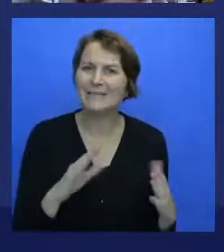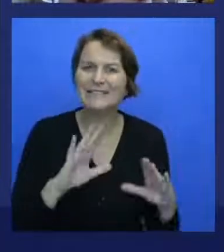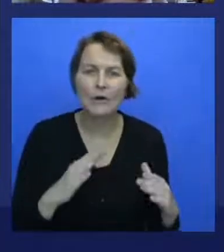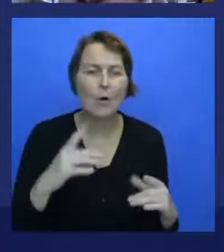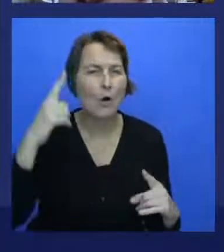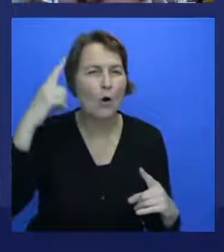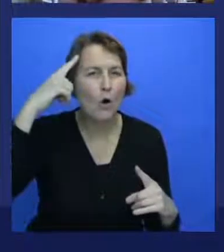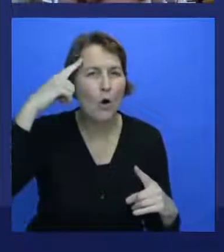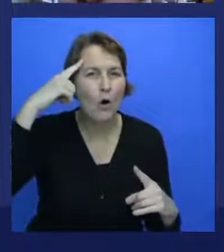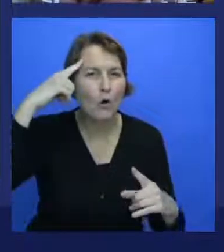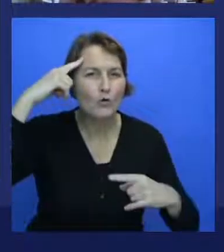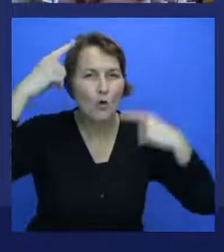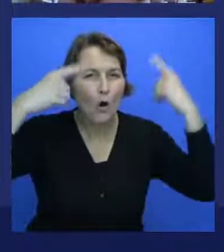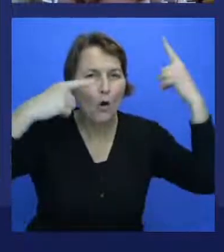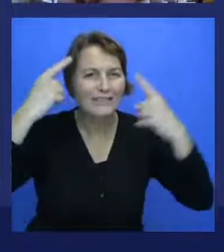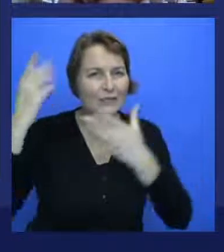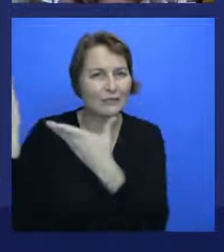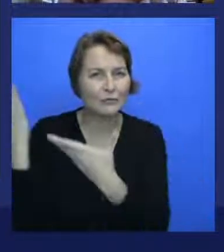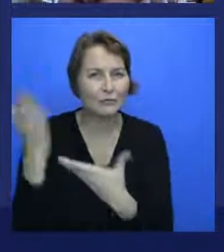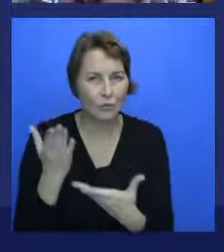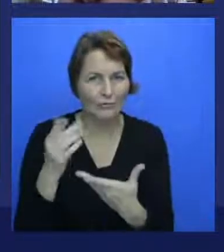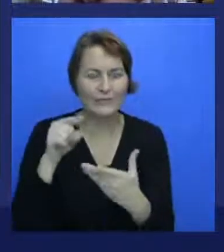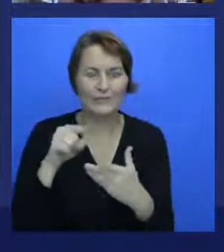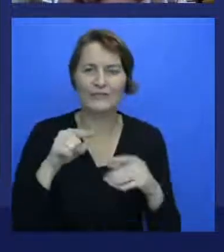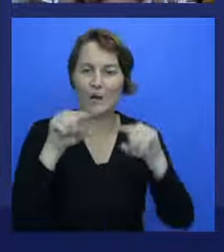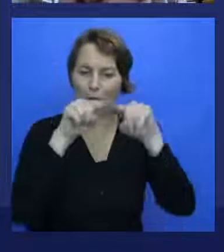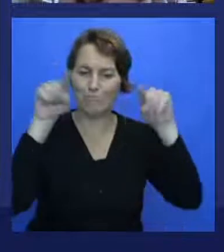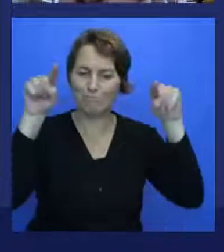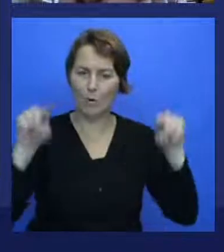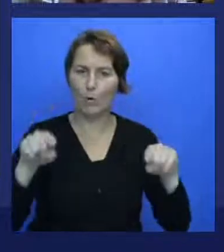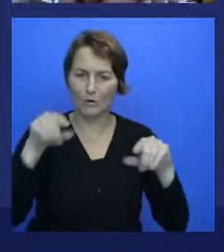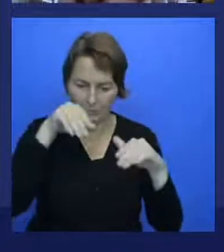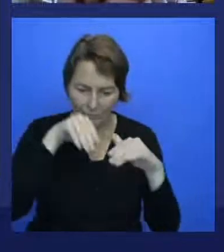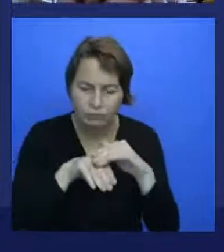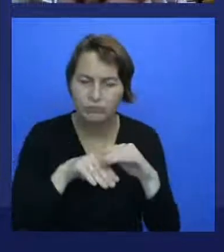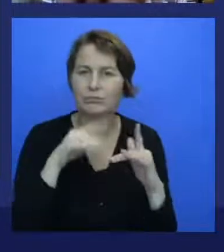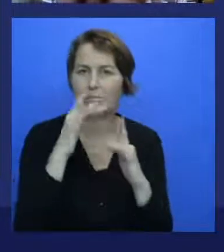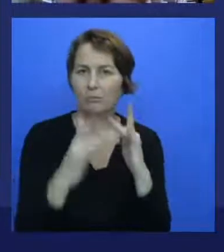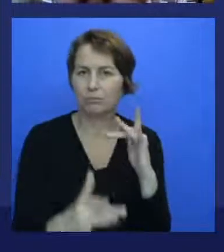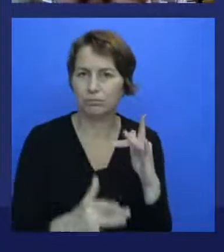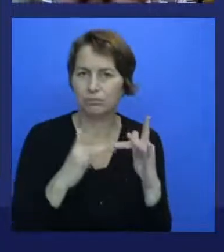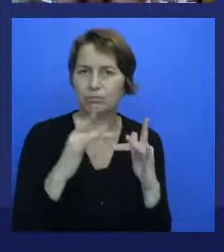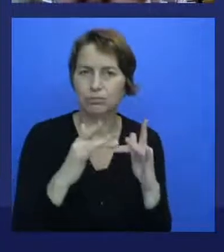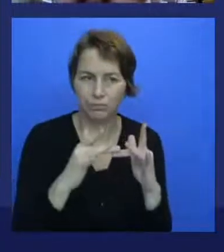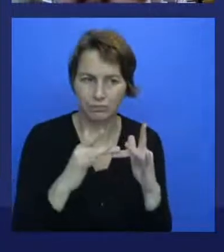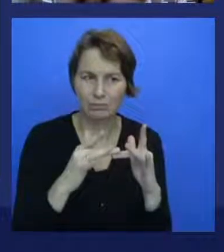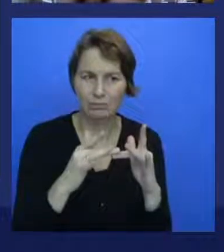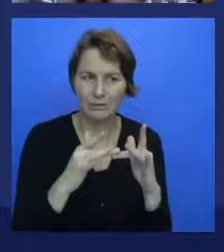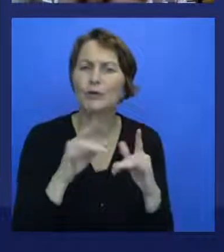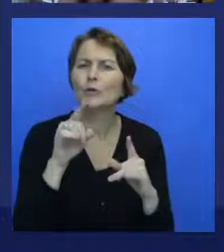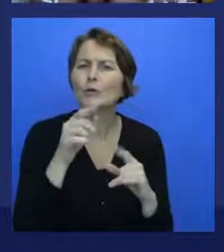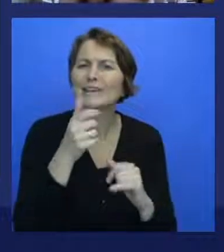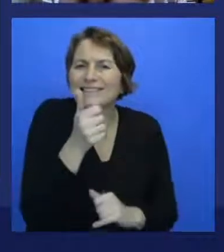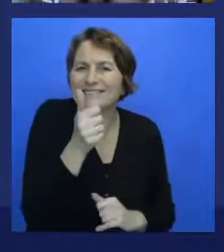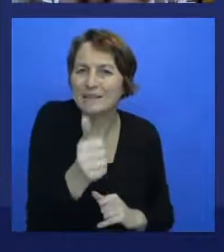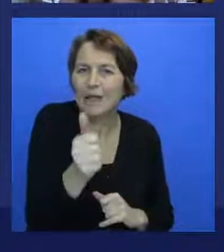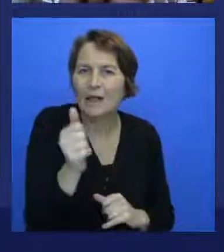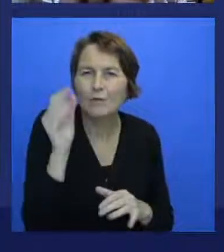portal. You just Google in Bing, and then you will